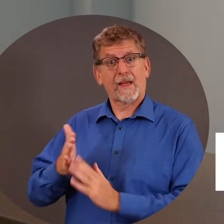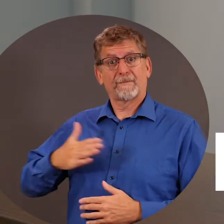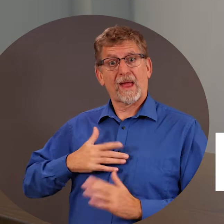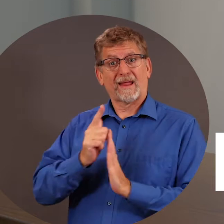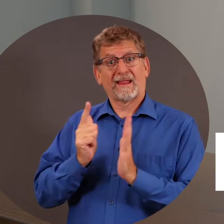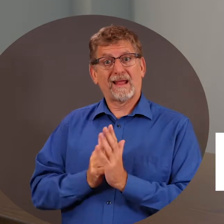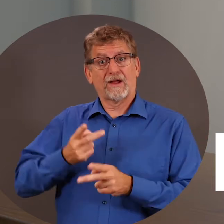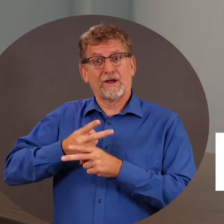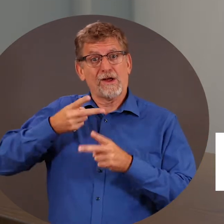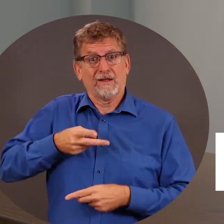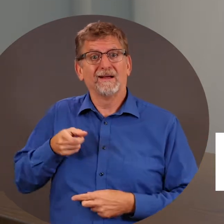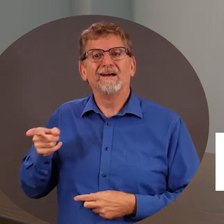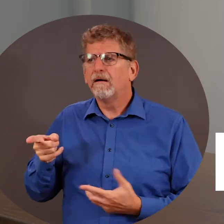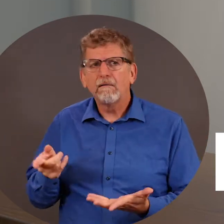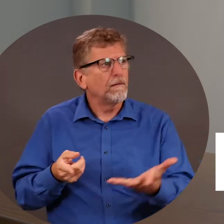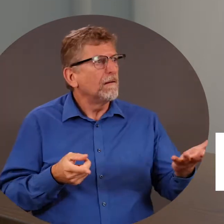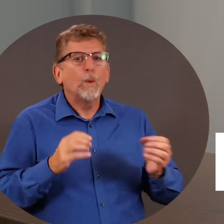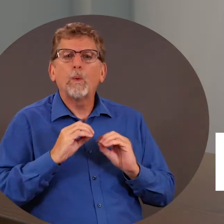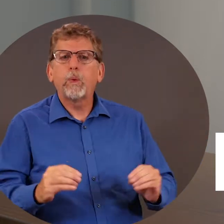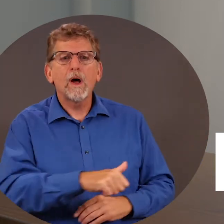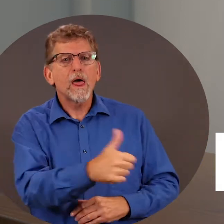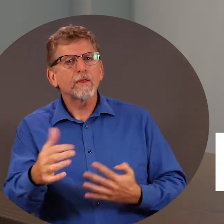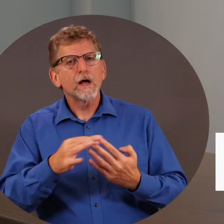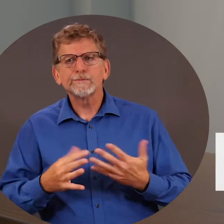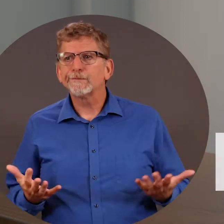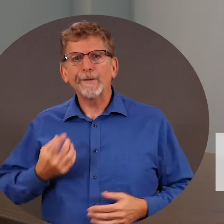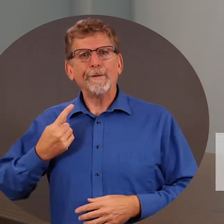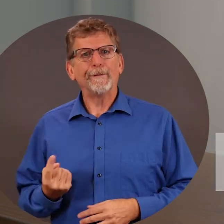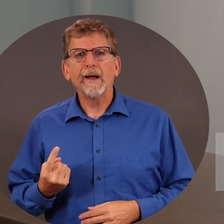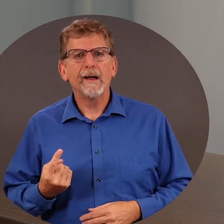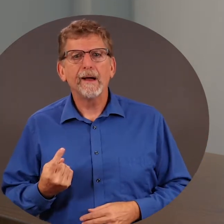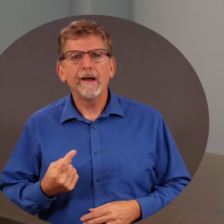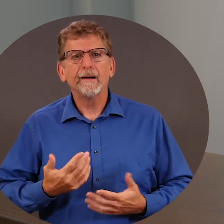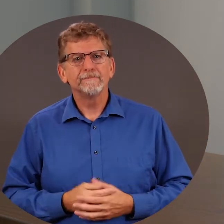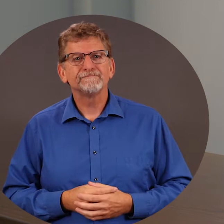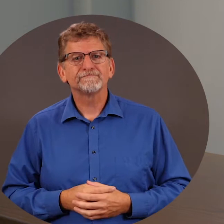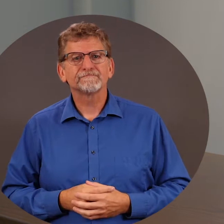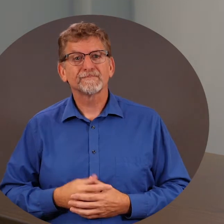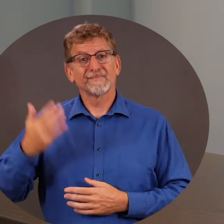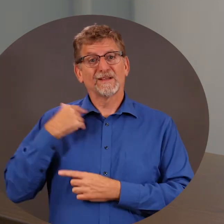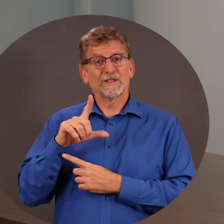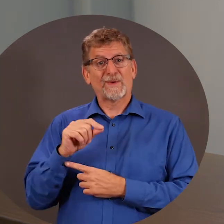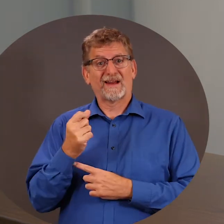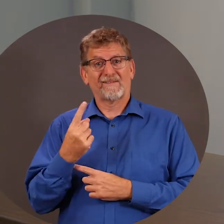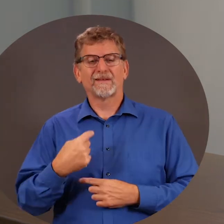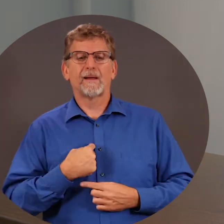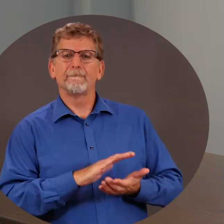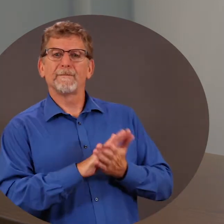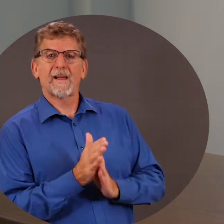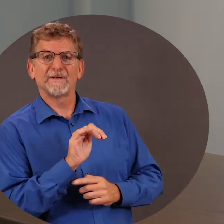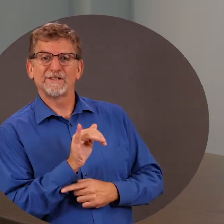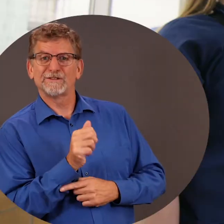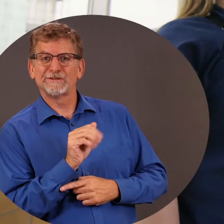2011, I became Jamie's legal guardian because of the death of her stepfather, and it was an